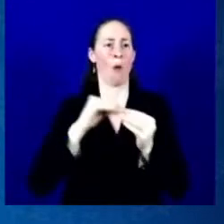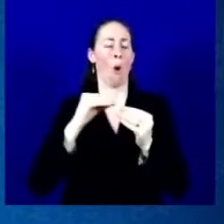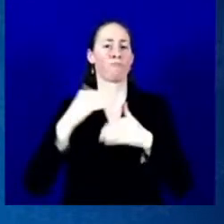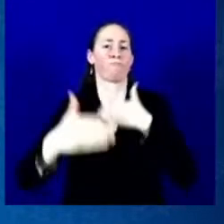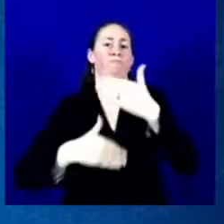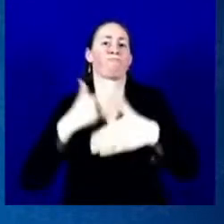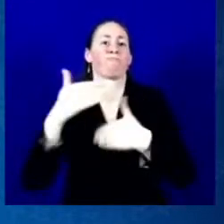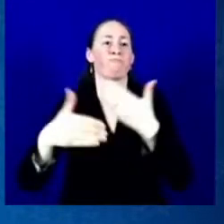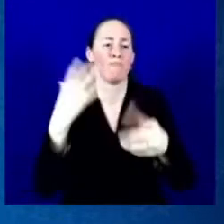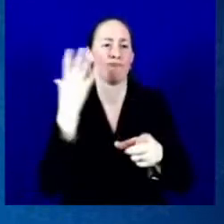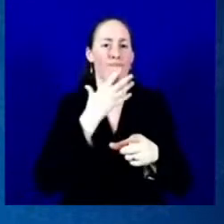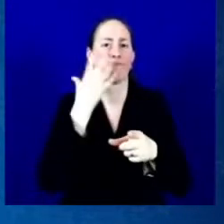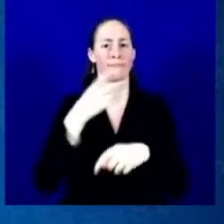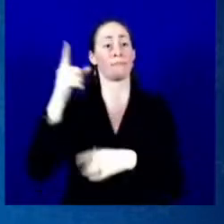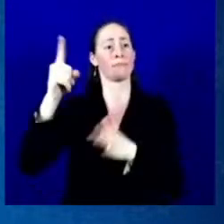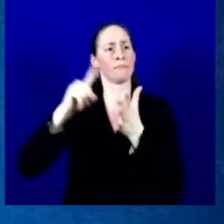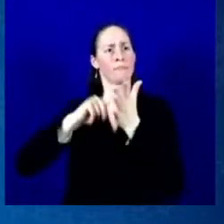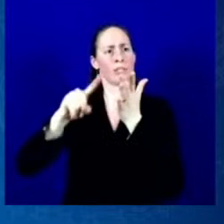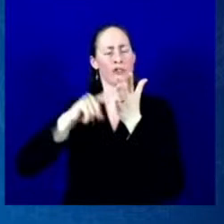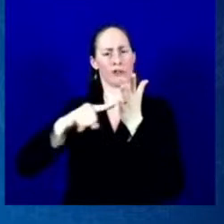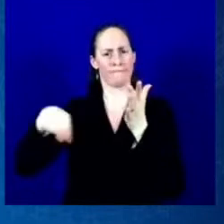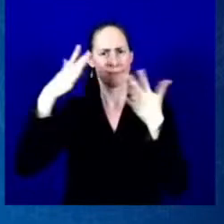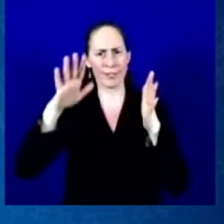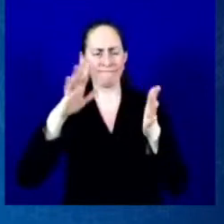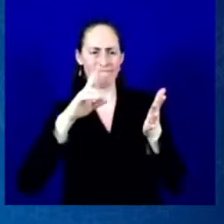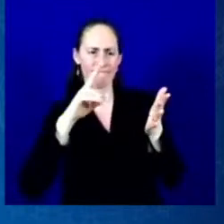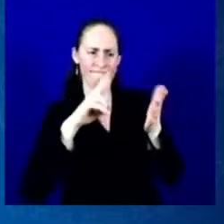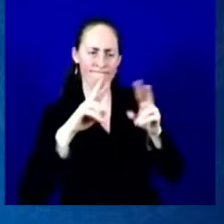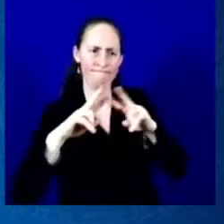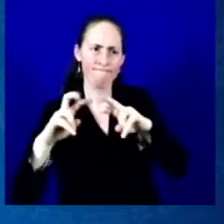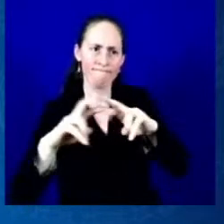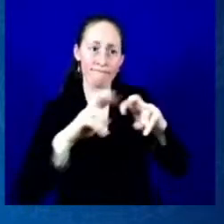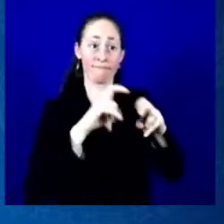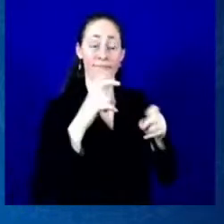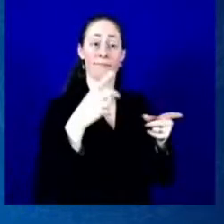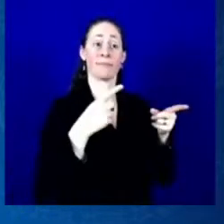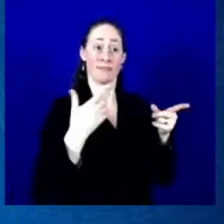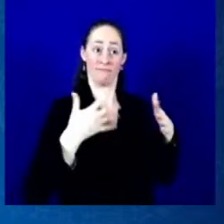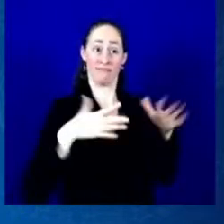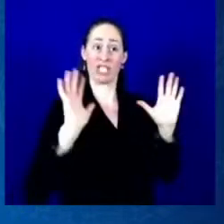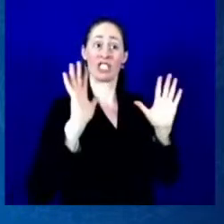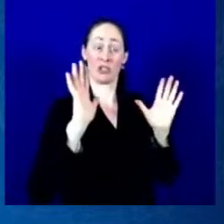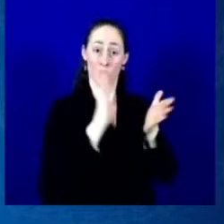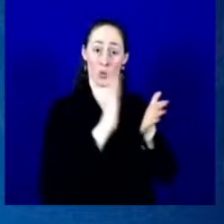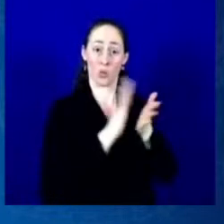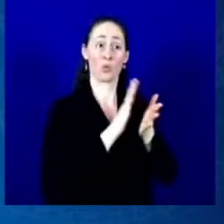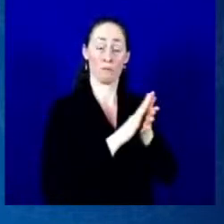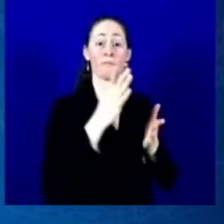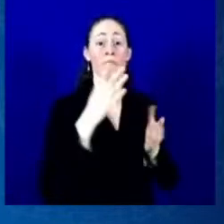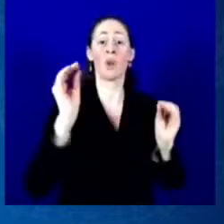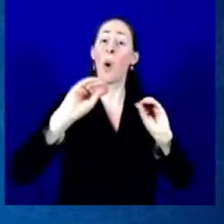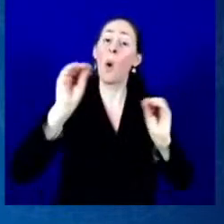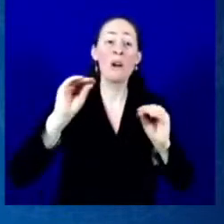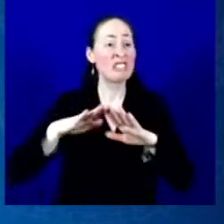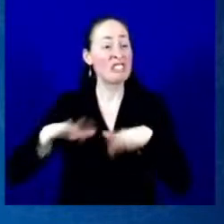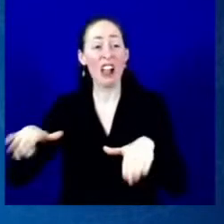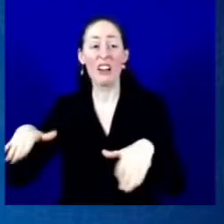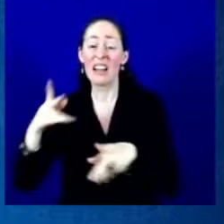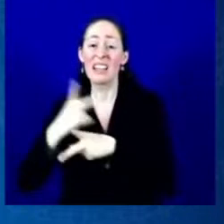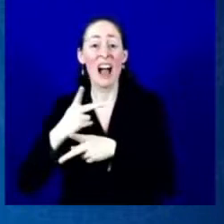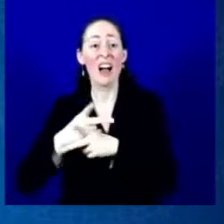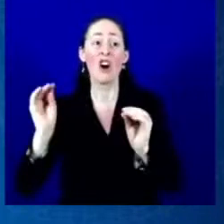not daycare, they're far more likely to graduate from high school and go to